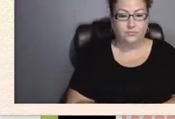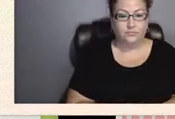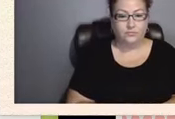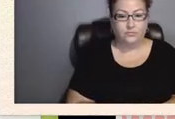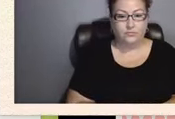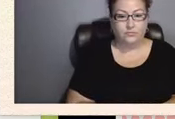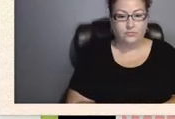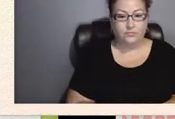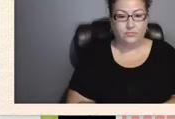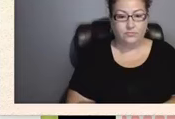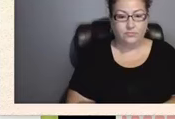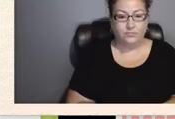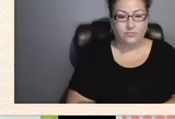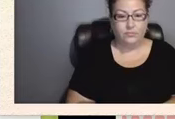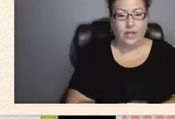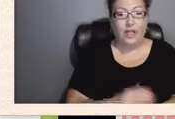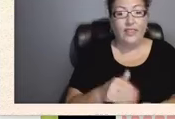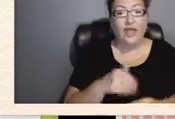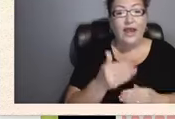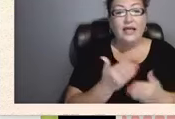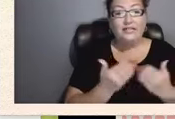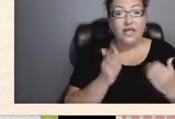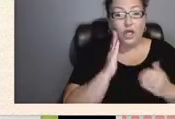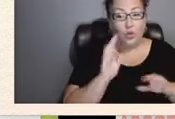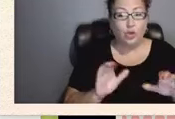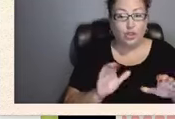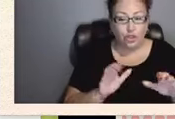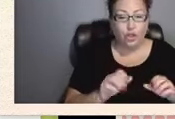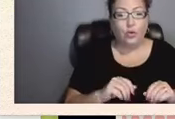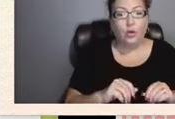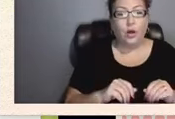The next thing that you're going to do once you